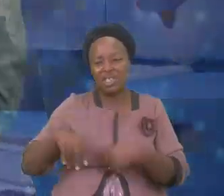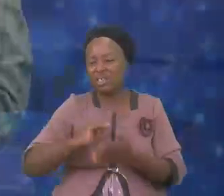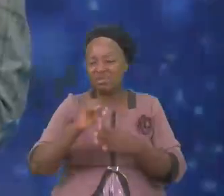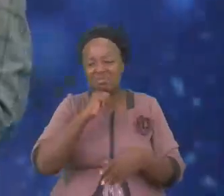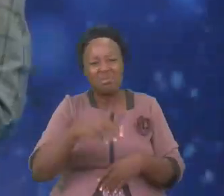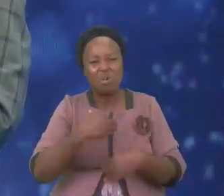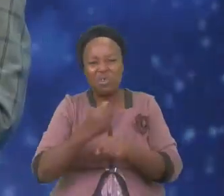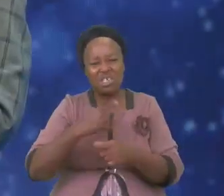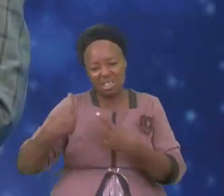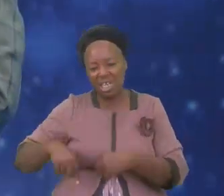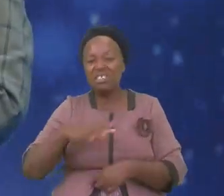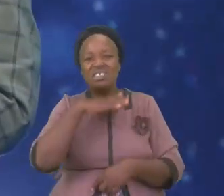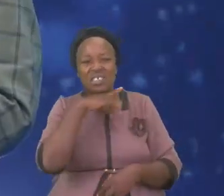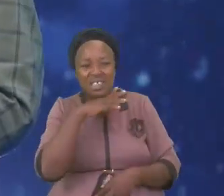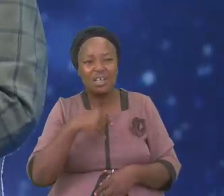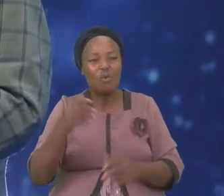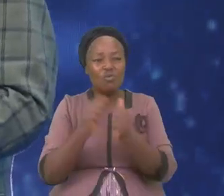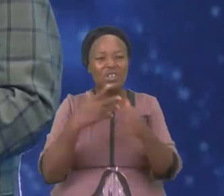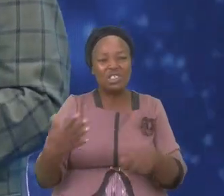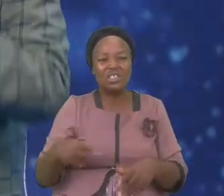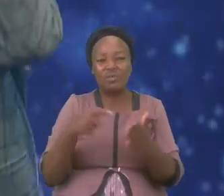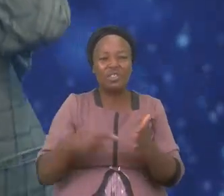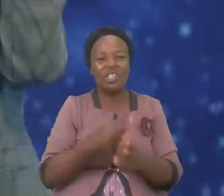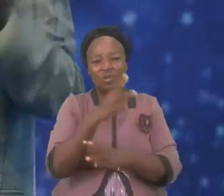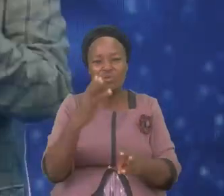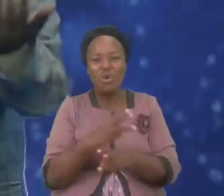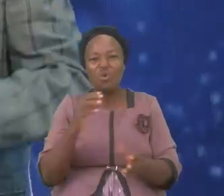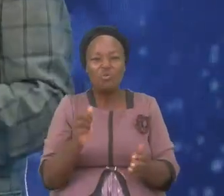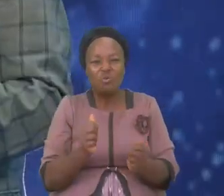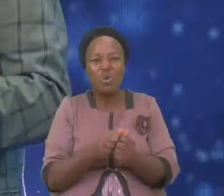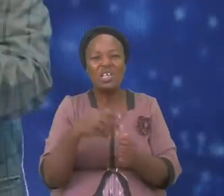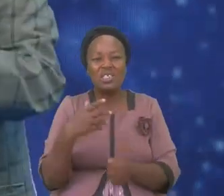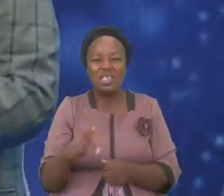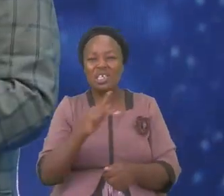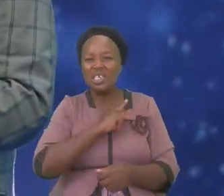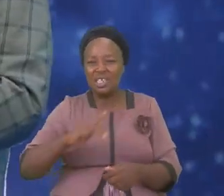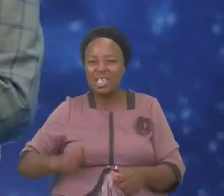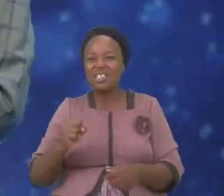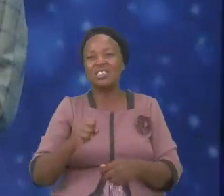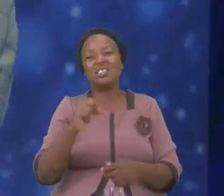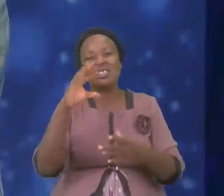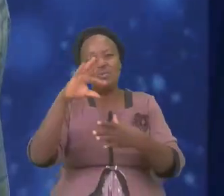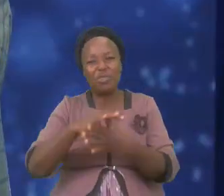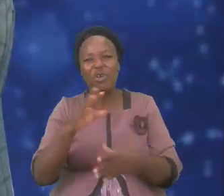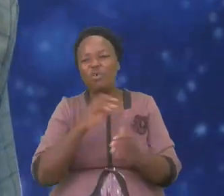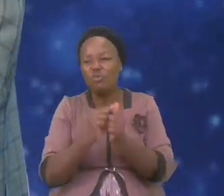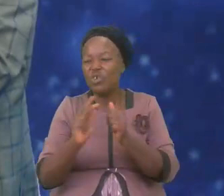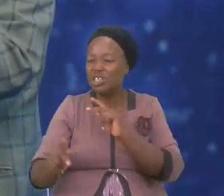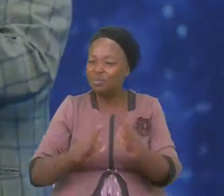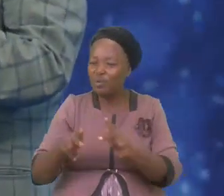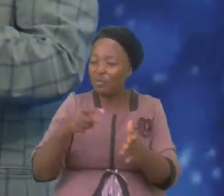this world and with the people of this world or with the wine which they drink. Therefore,